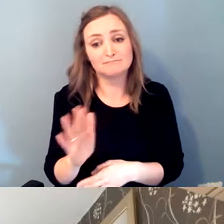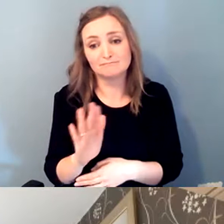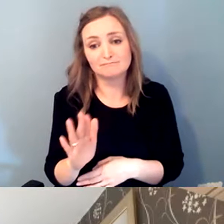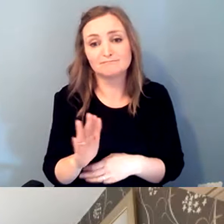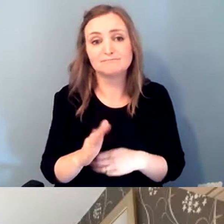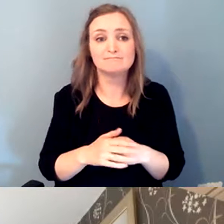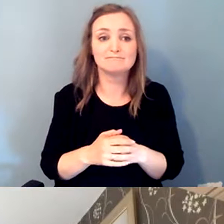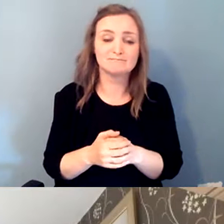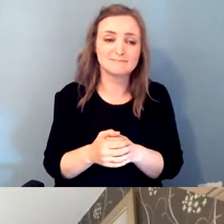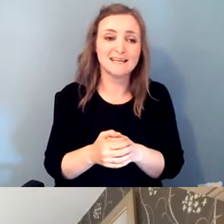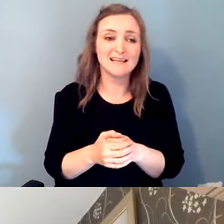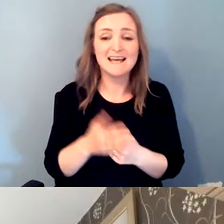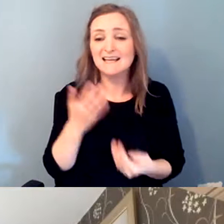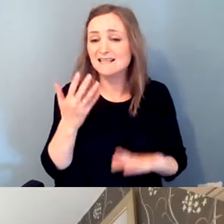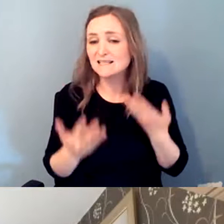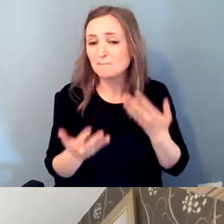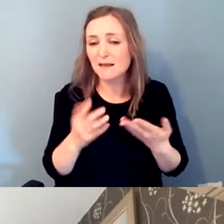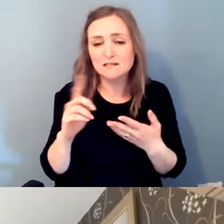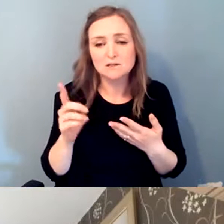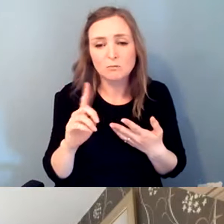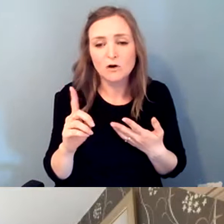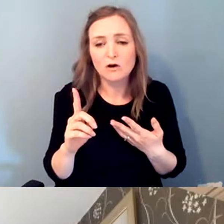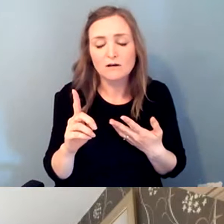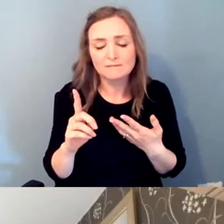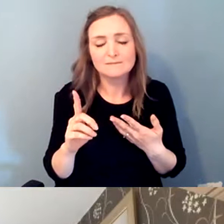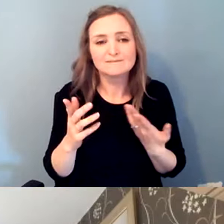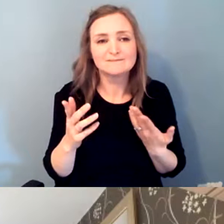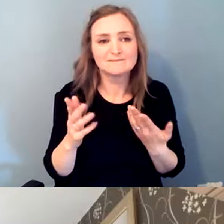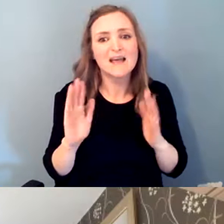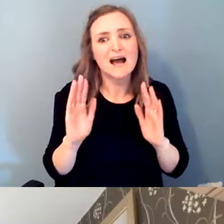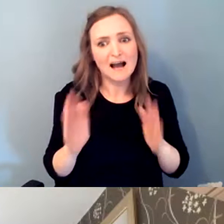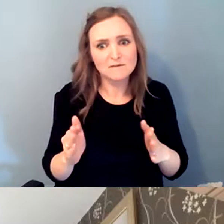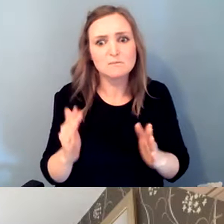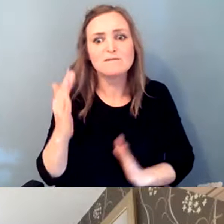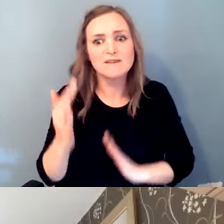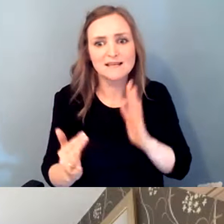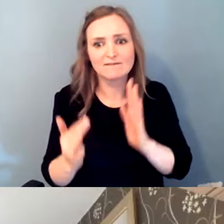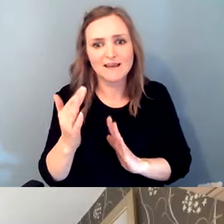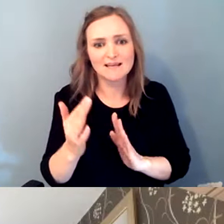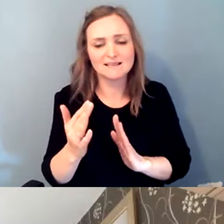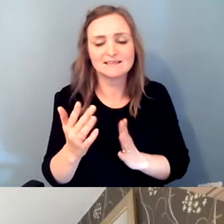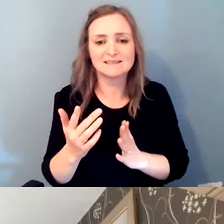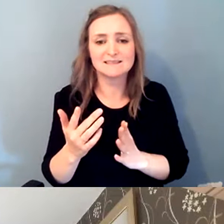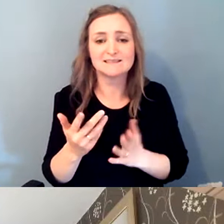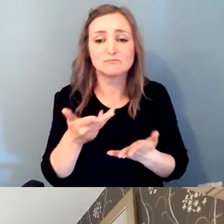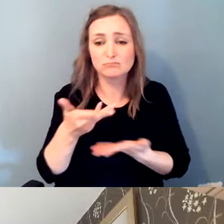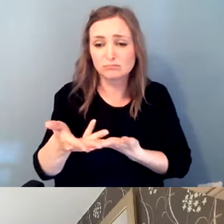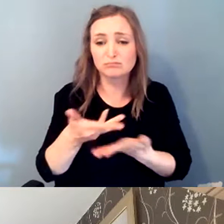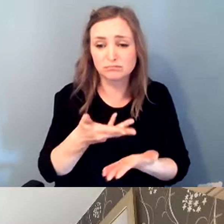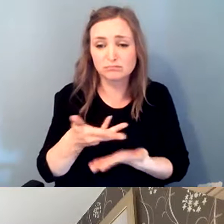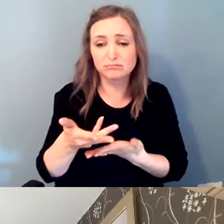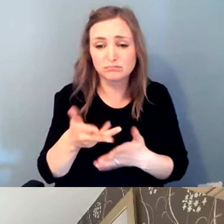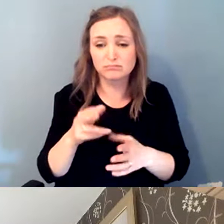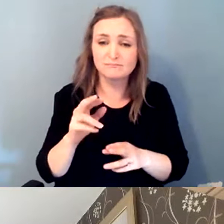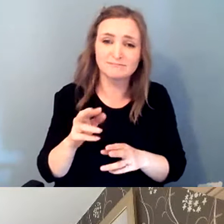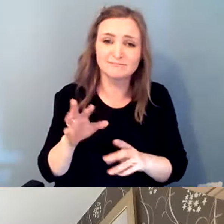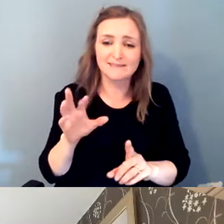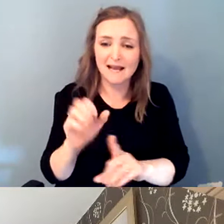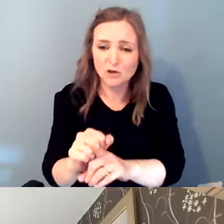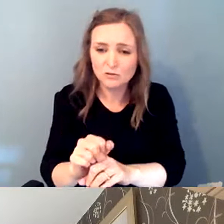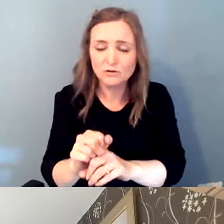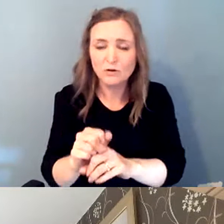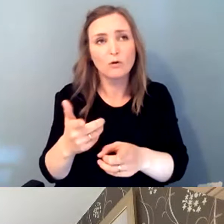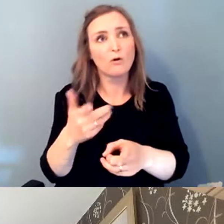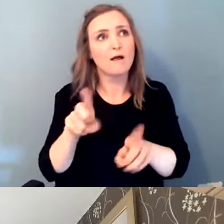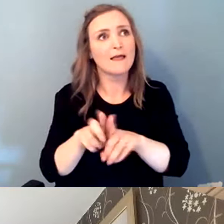it has to be face to face. So that will continue. And in hospitals, I mentioned about delivering bad